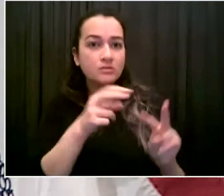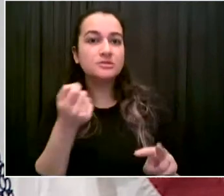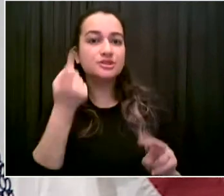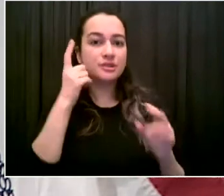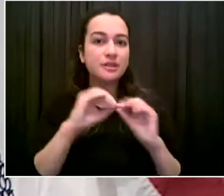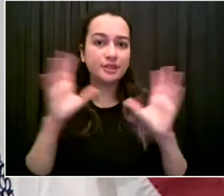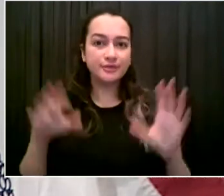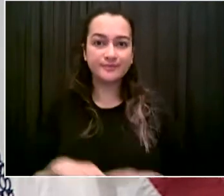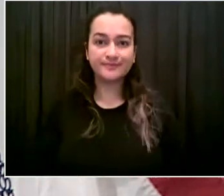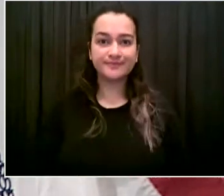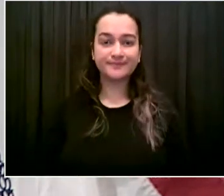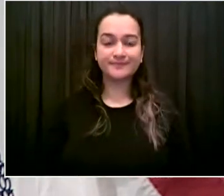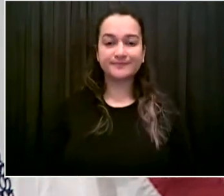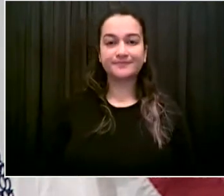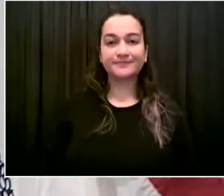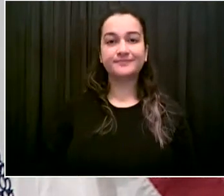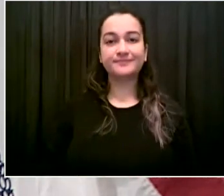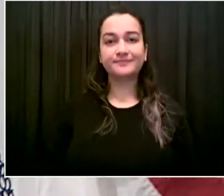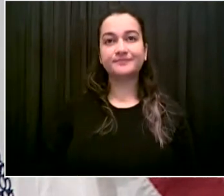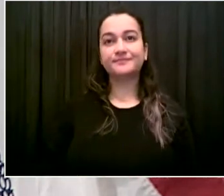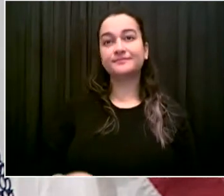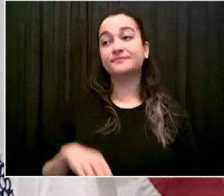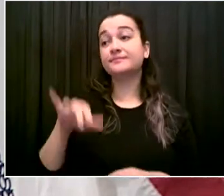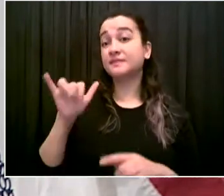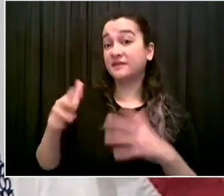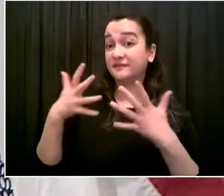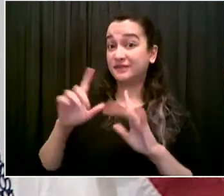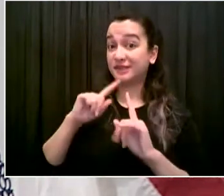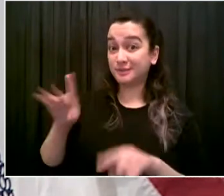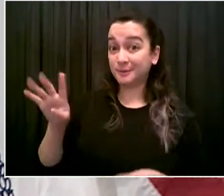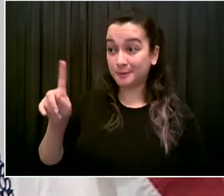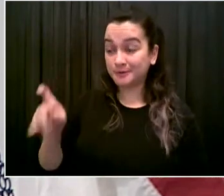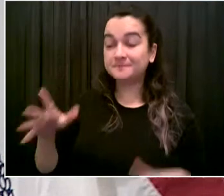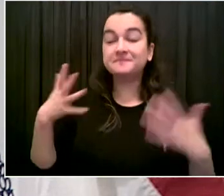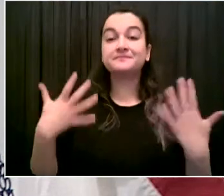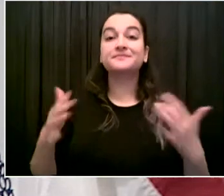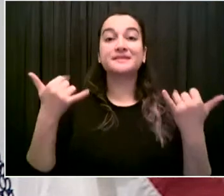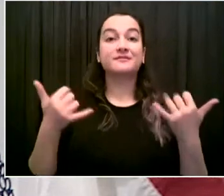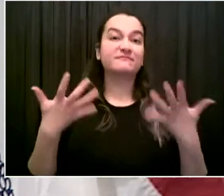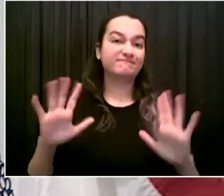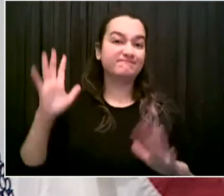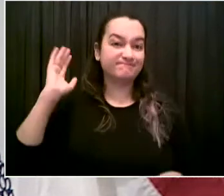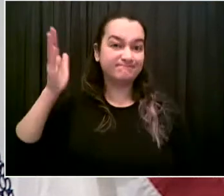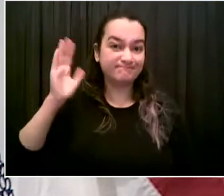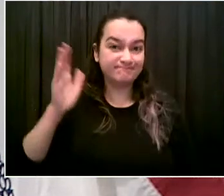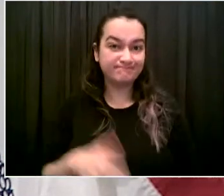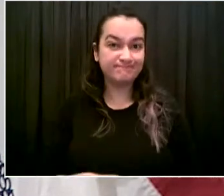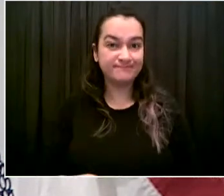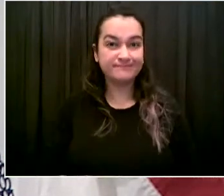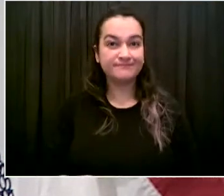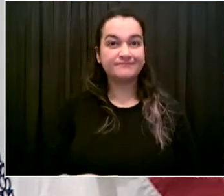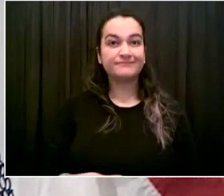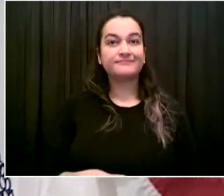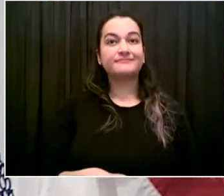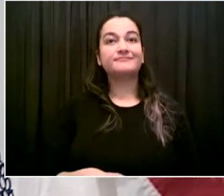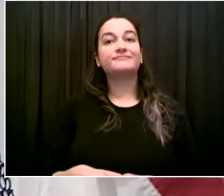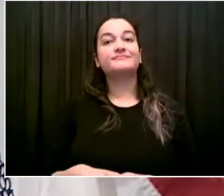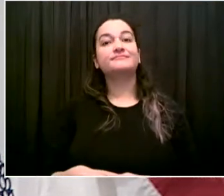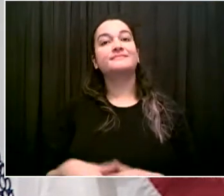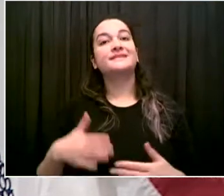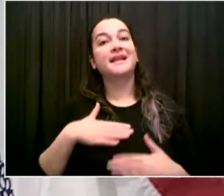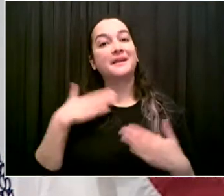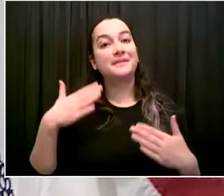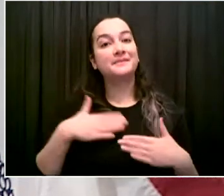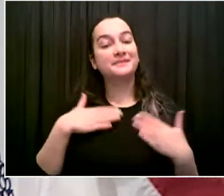to go back to the joyous part of this morning, the really wonderful moment celebrating